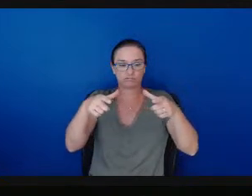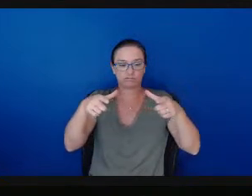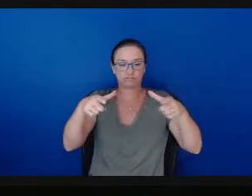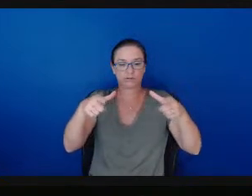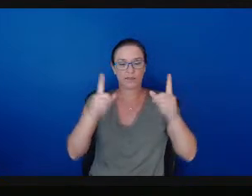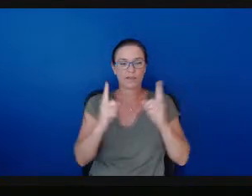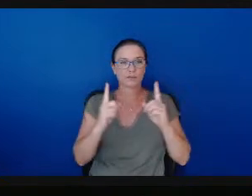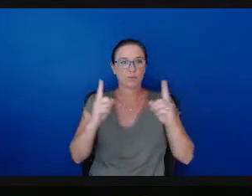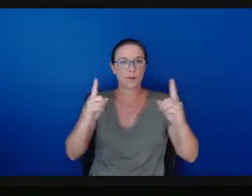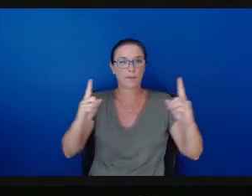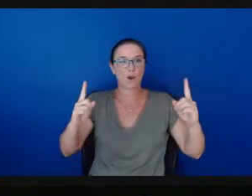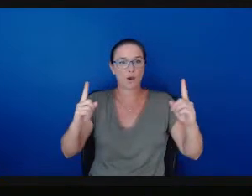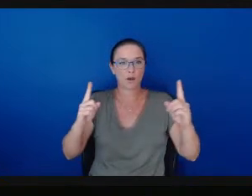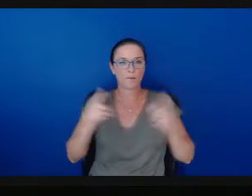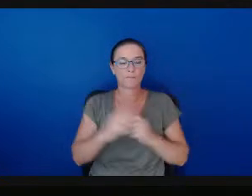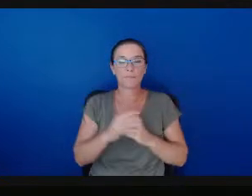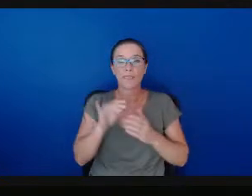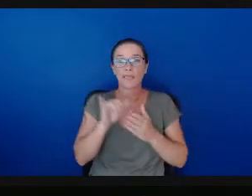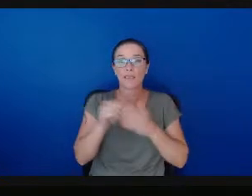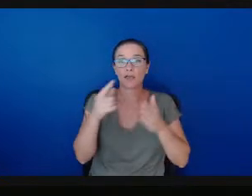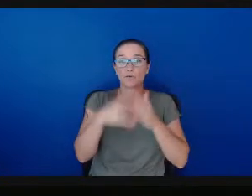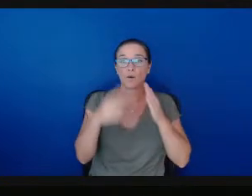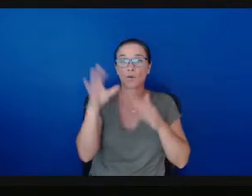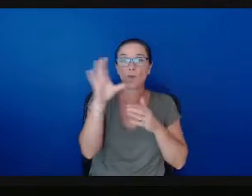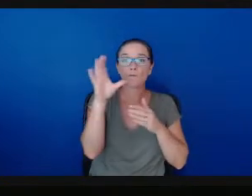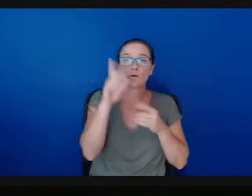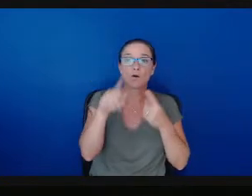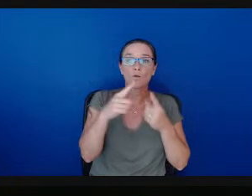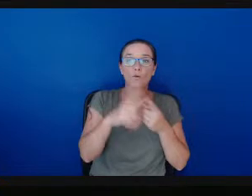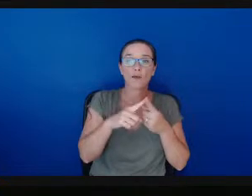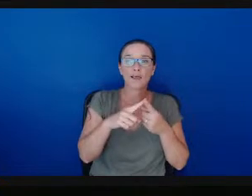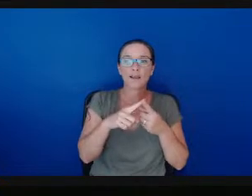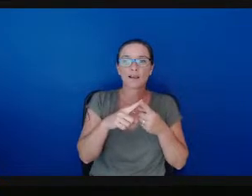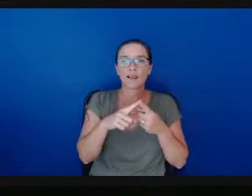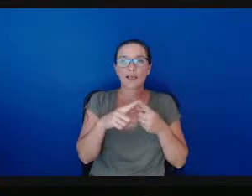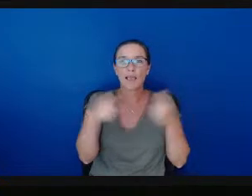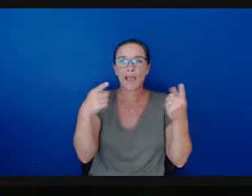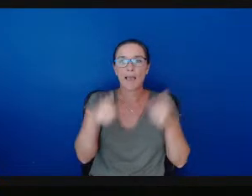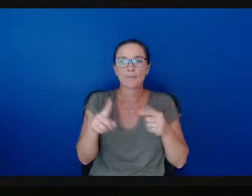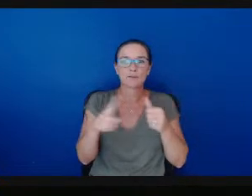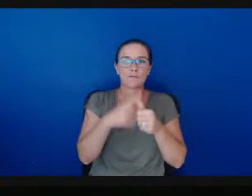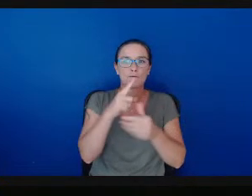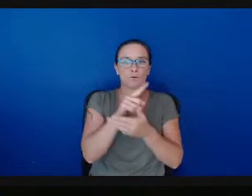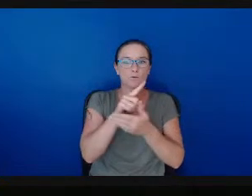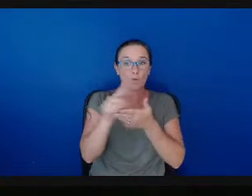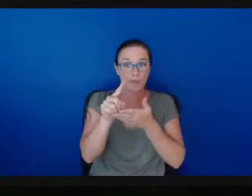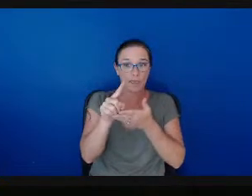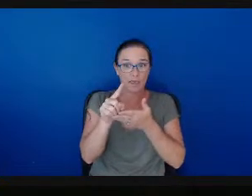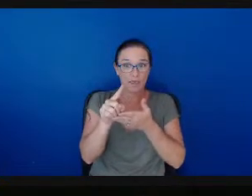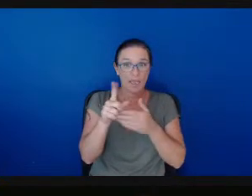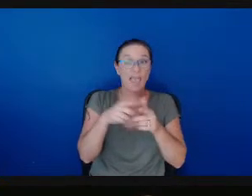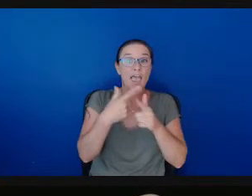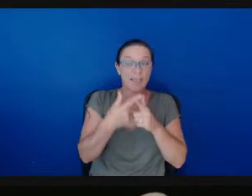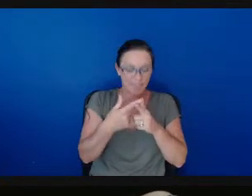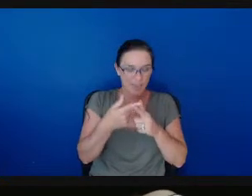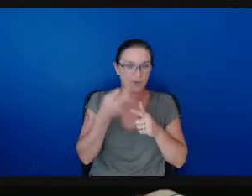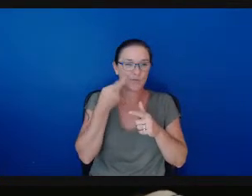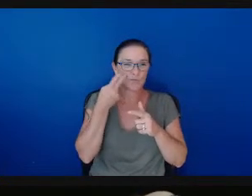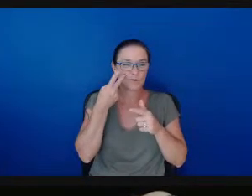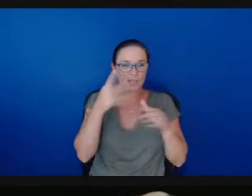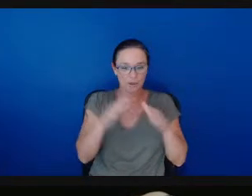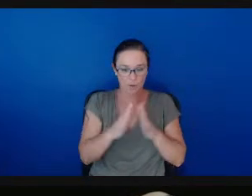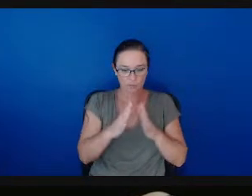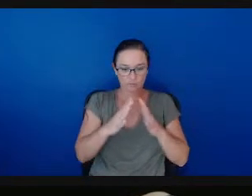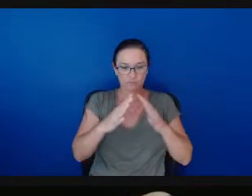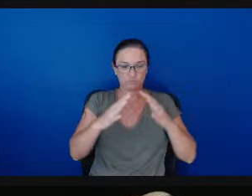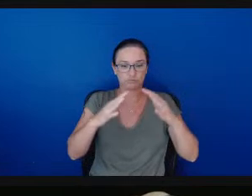point that we look for as eruption goes through its first week, usually, of when it will turn around. And we'll have to wait to see what that